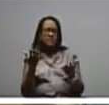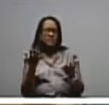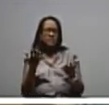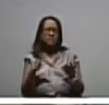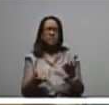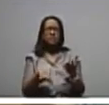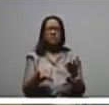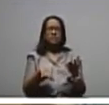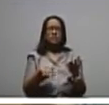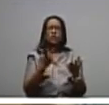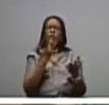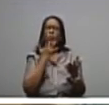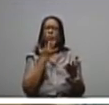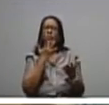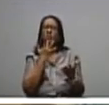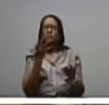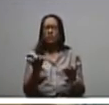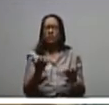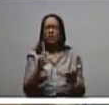LGBTQIA,